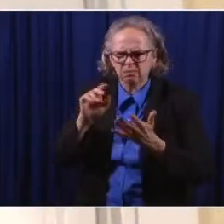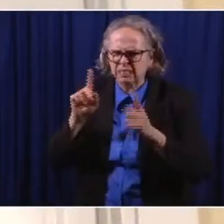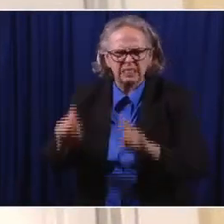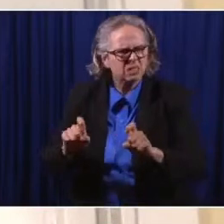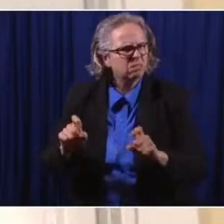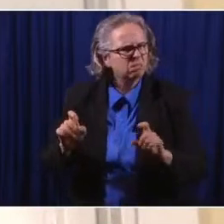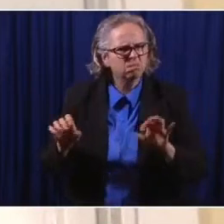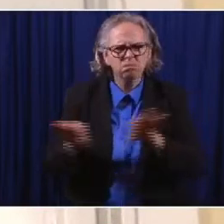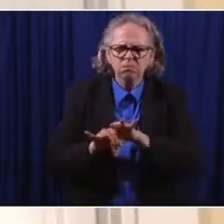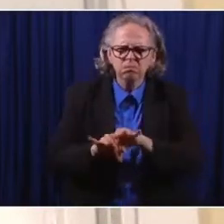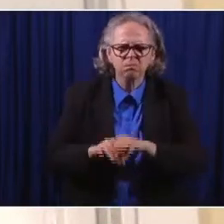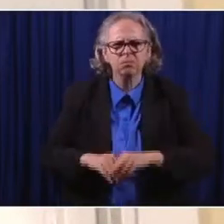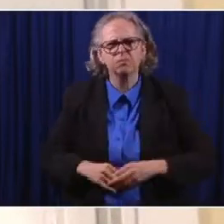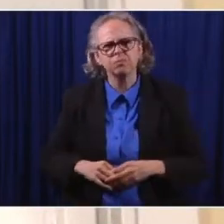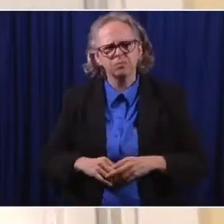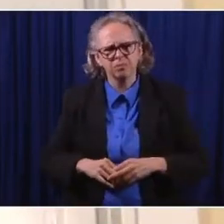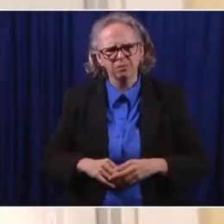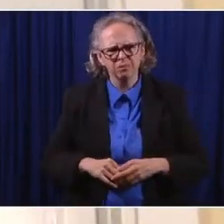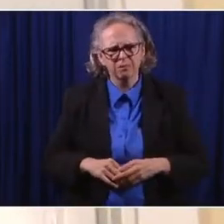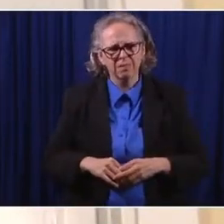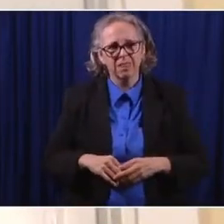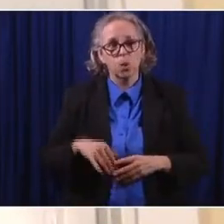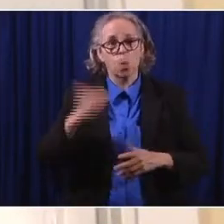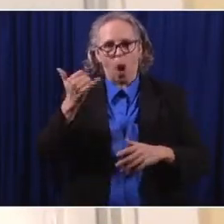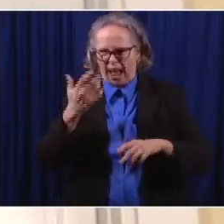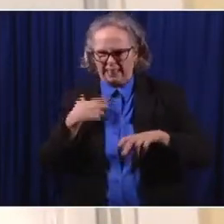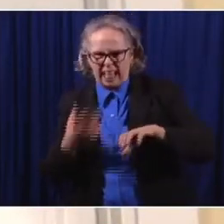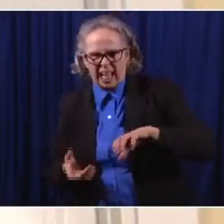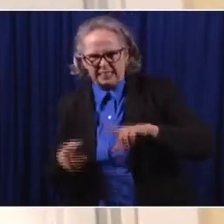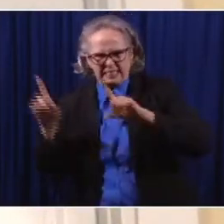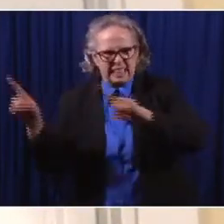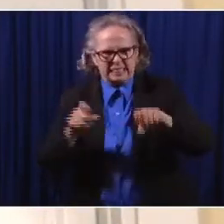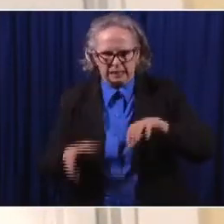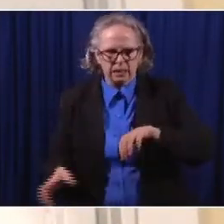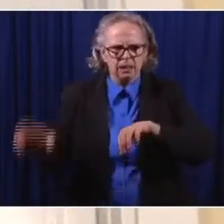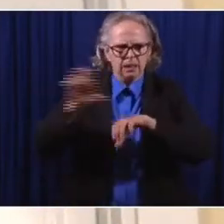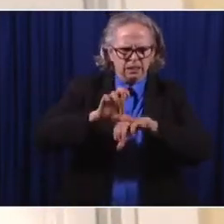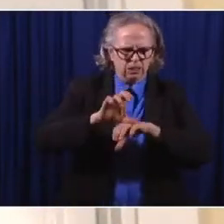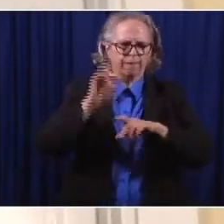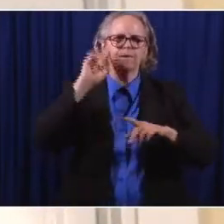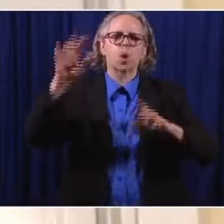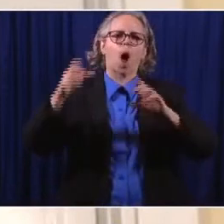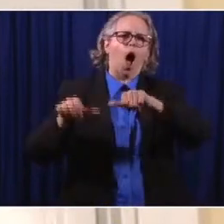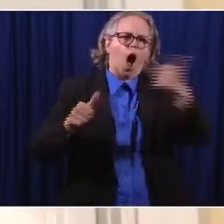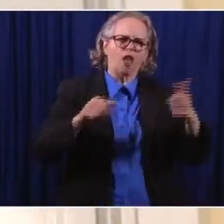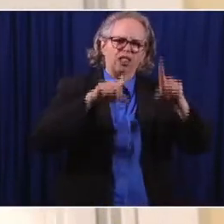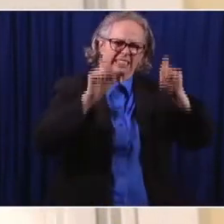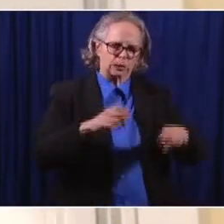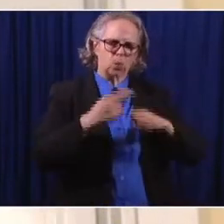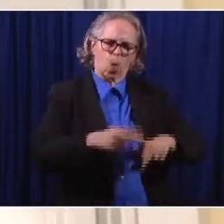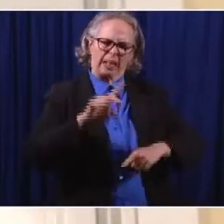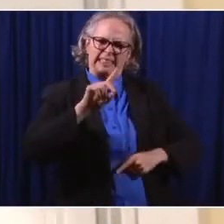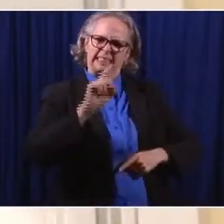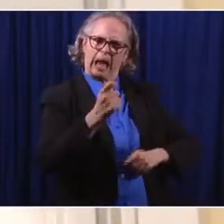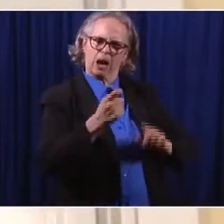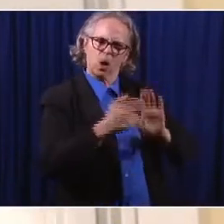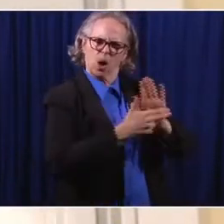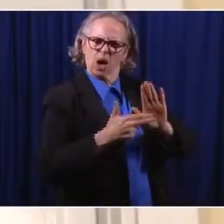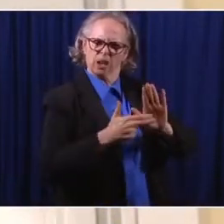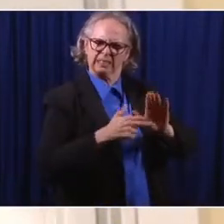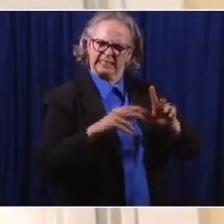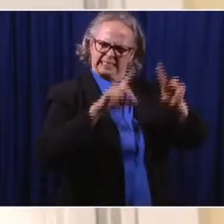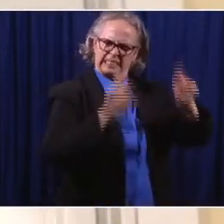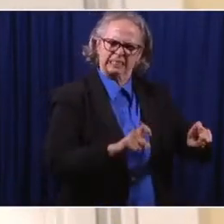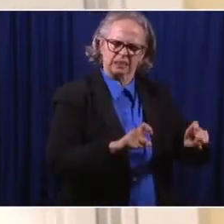of persons who are presenting symptoms. These two approaches help identify asymptomatic individuals who are positive or